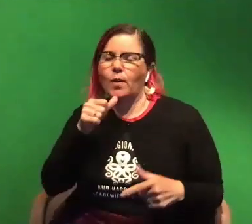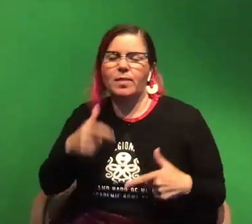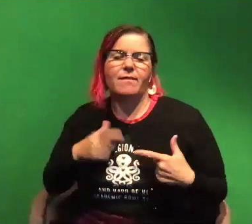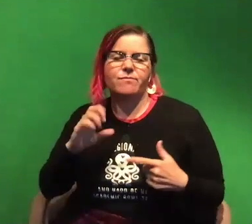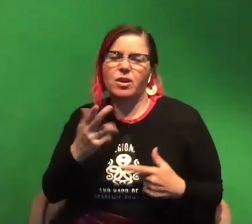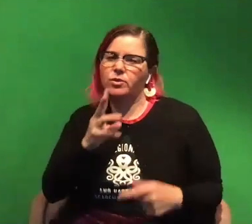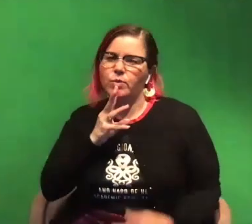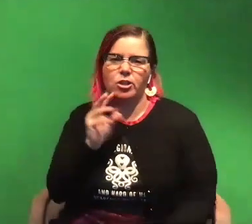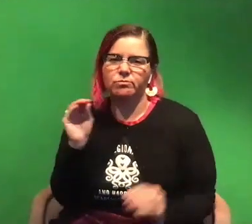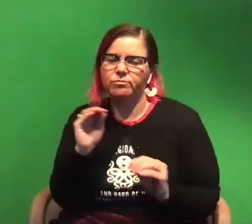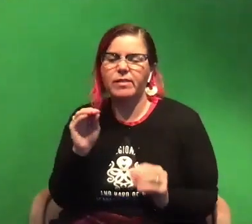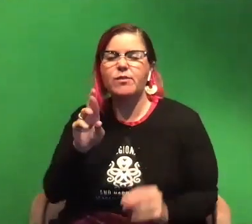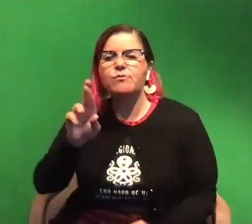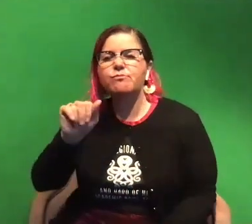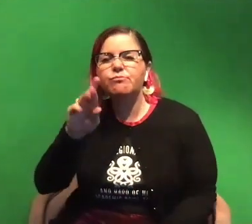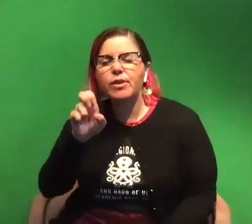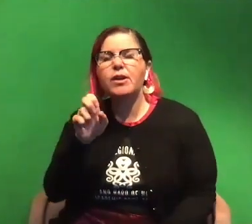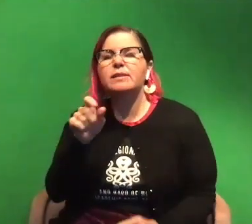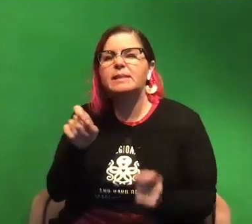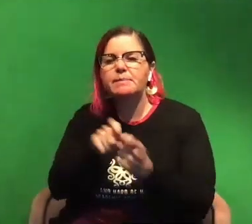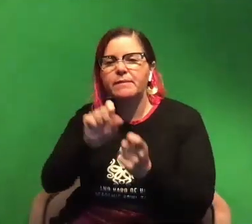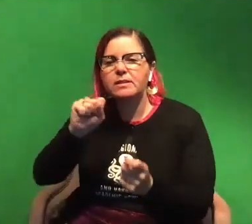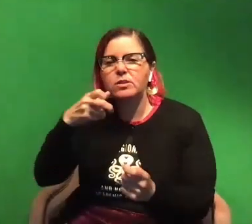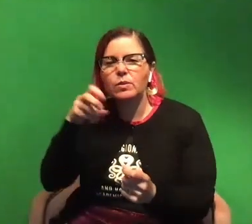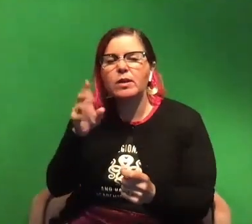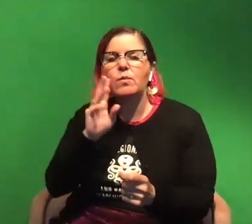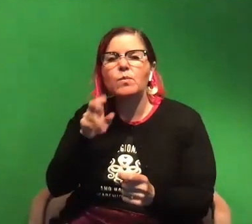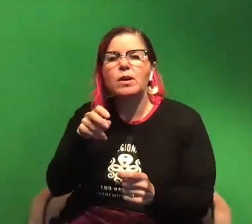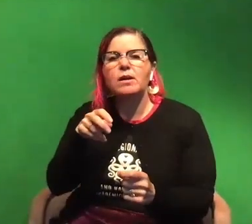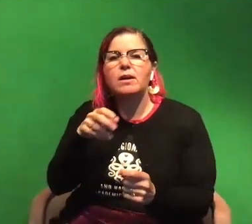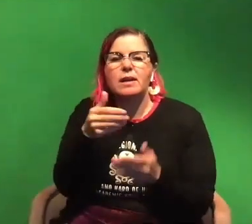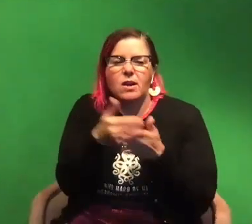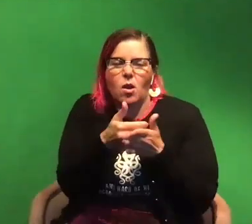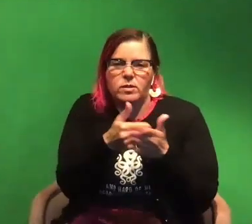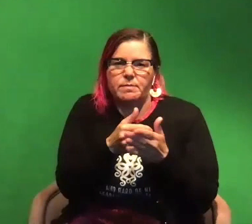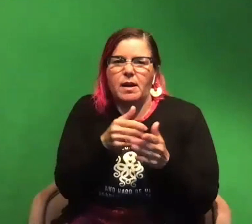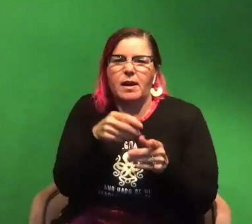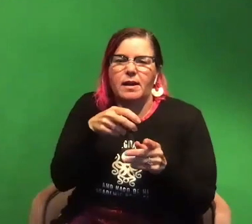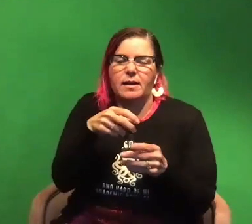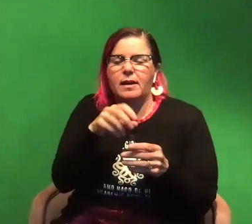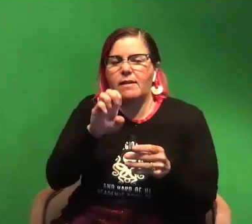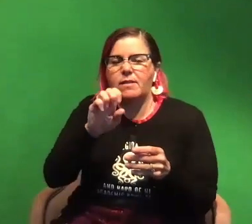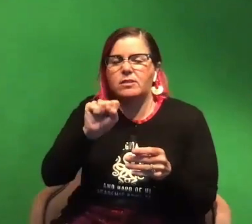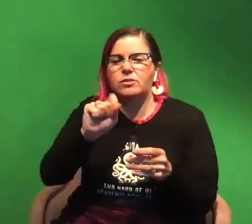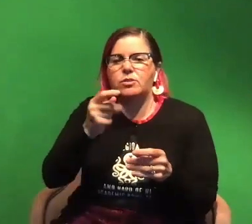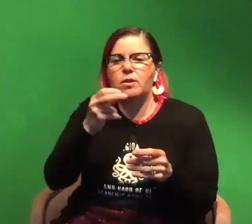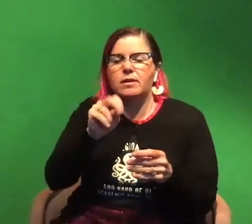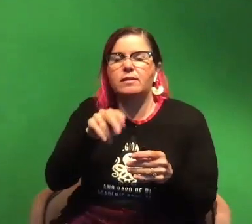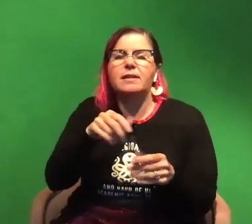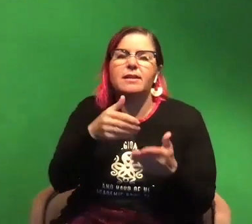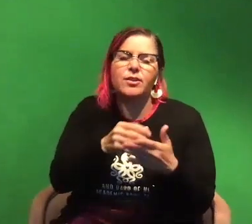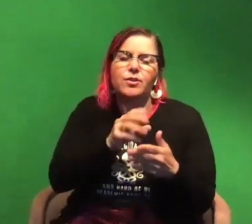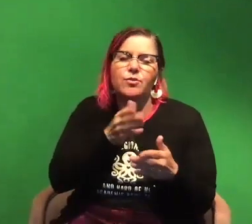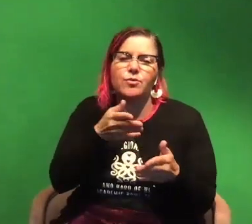couple very rare cases of certain squid species that can inhabit close by sort of estuarine habitats near river runoffs.